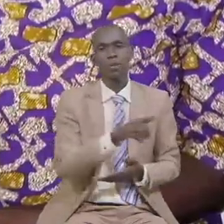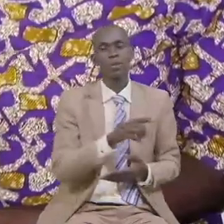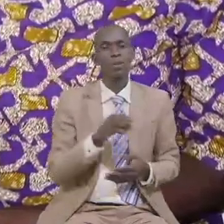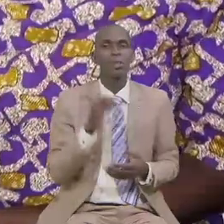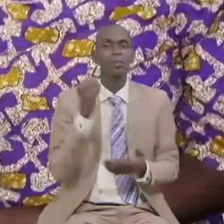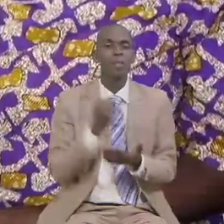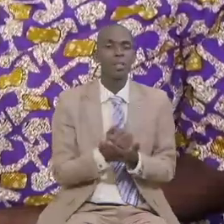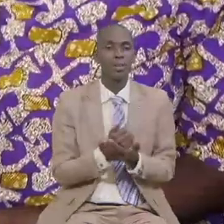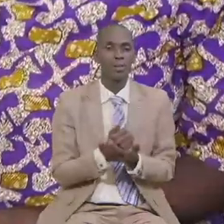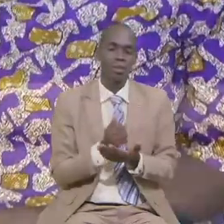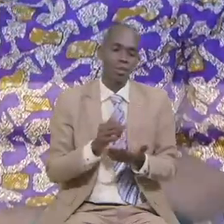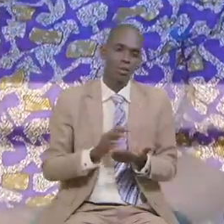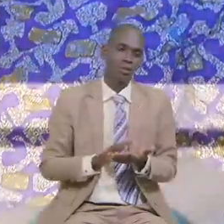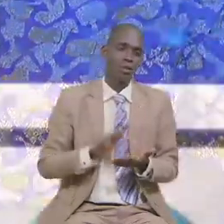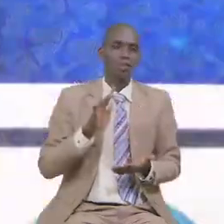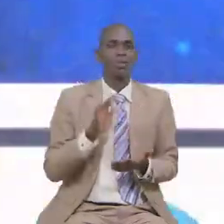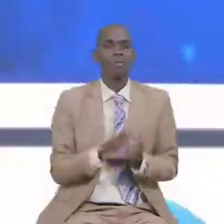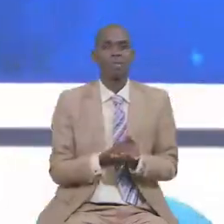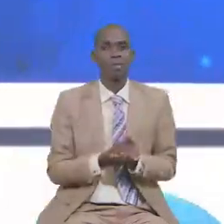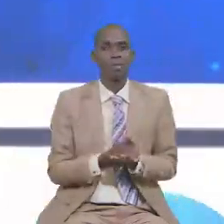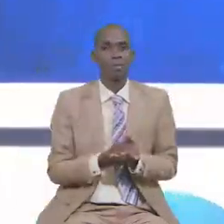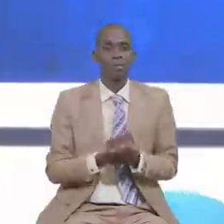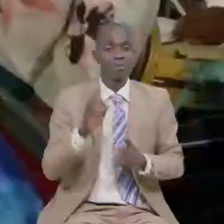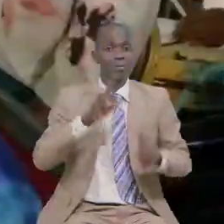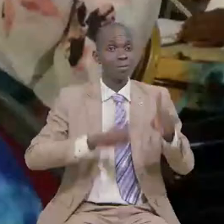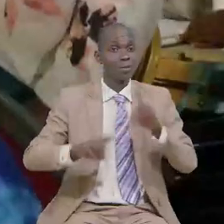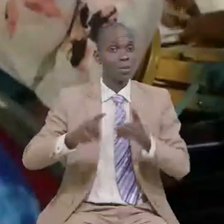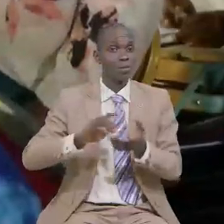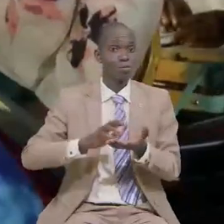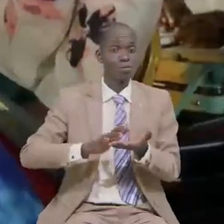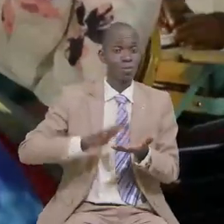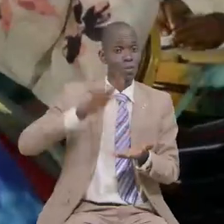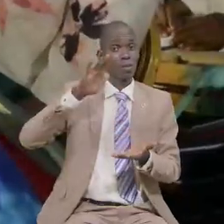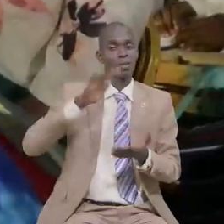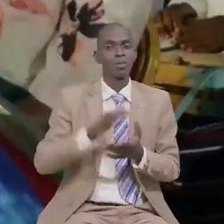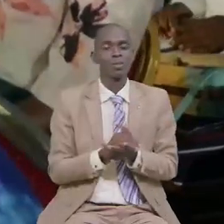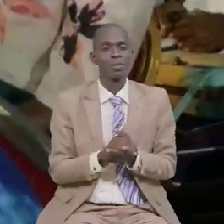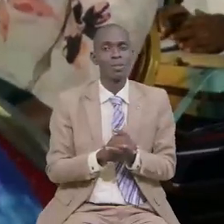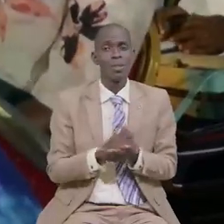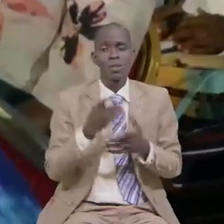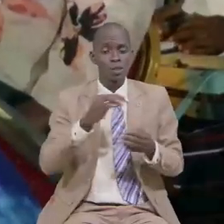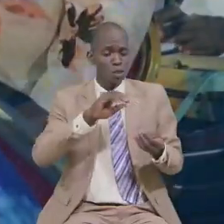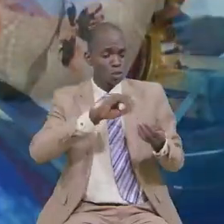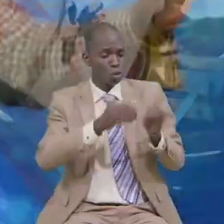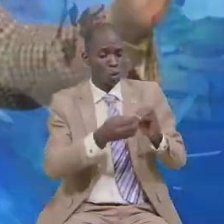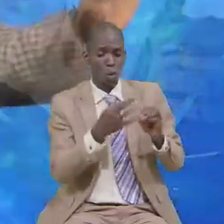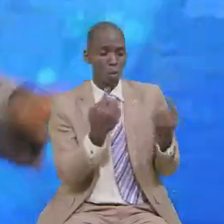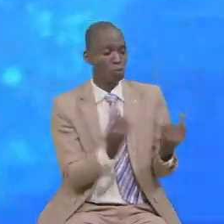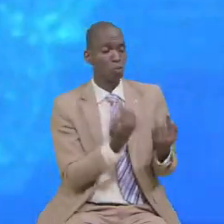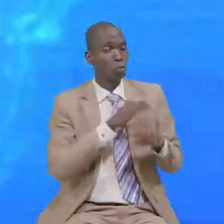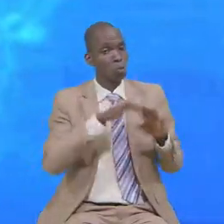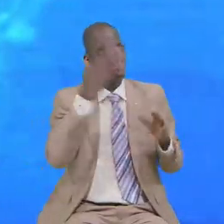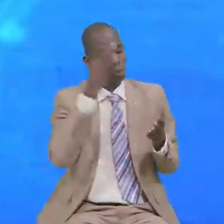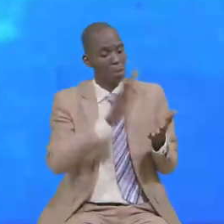Glory. Somebody shout glory. The number of sins, we don't know, whatever the